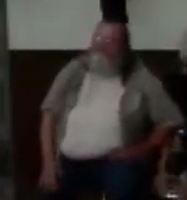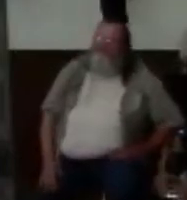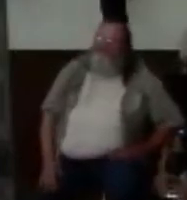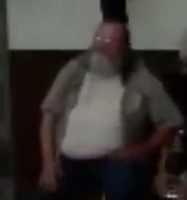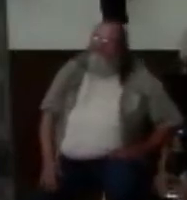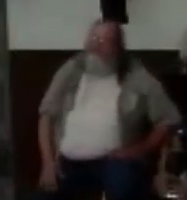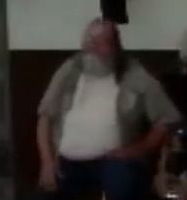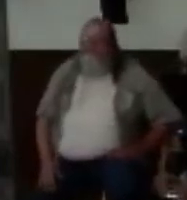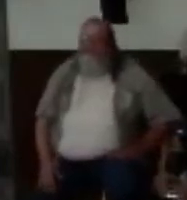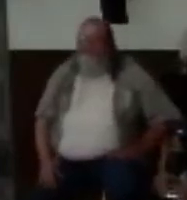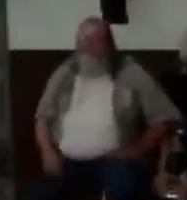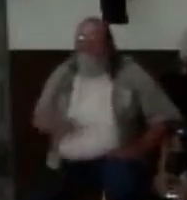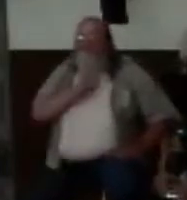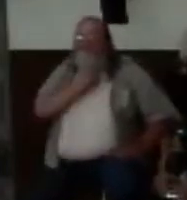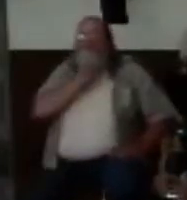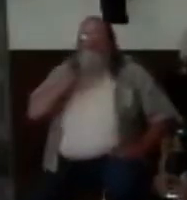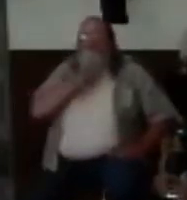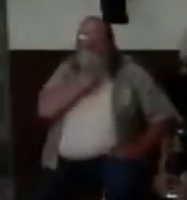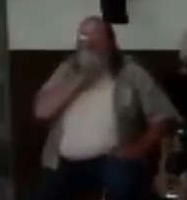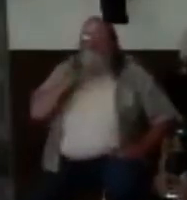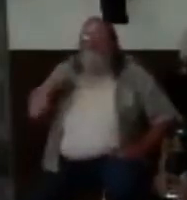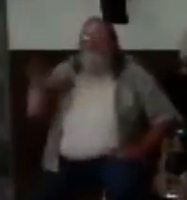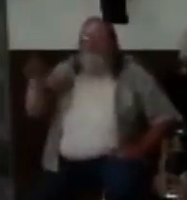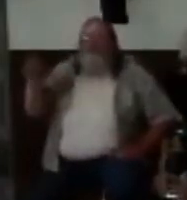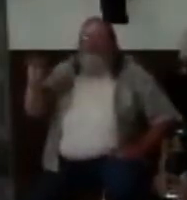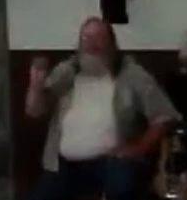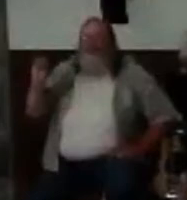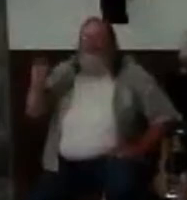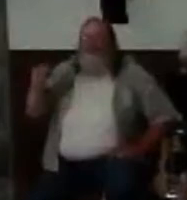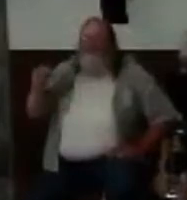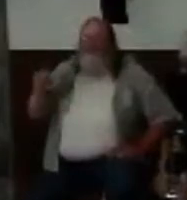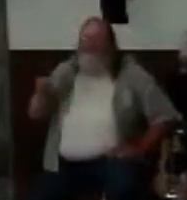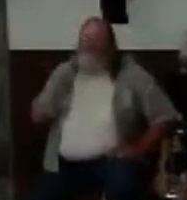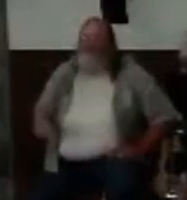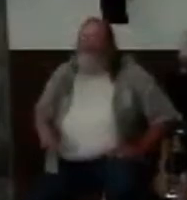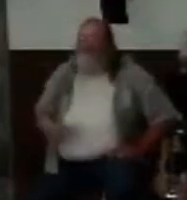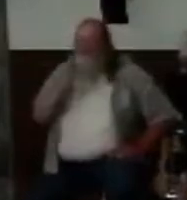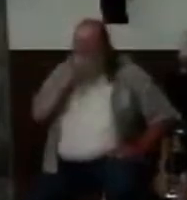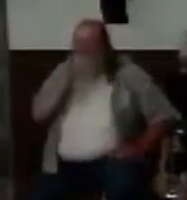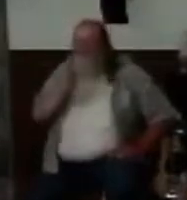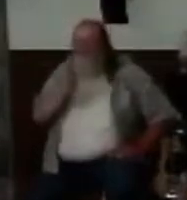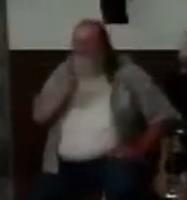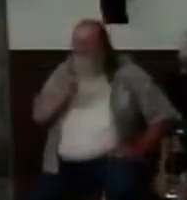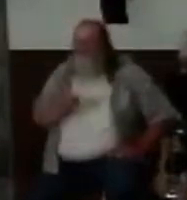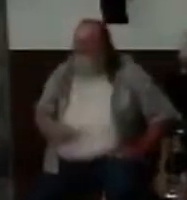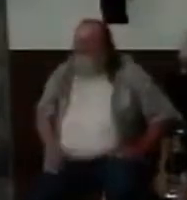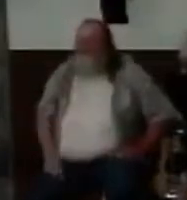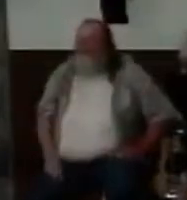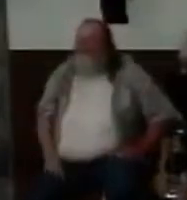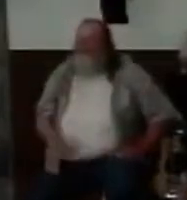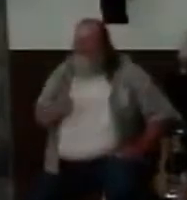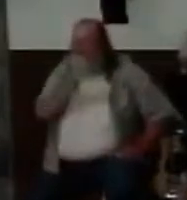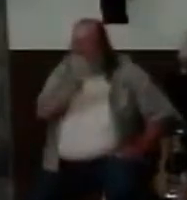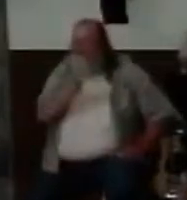Pastor Ken says that if you hear a preacher preaching about anything, it's because it's near and dear to his heart.